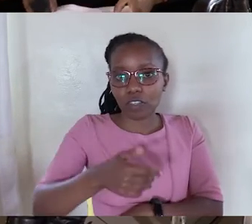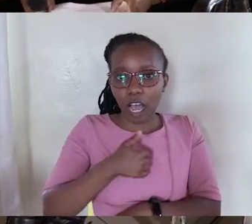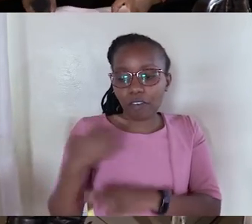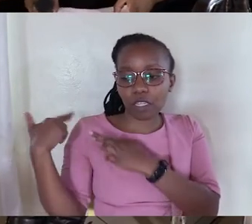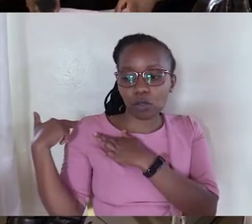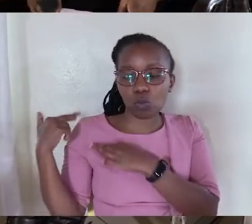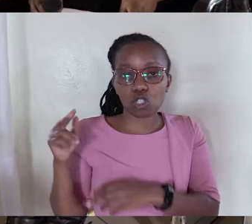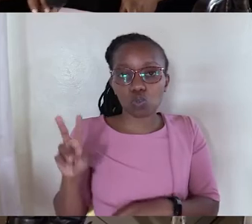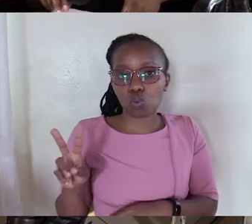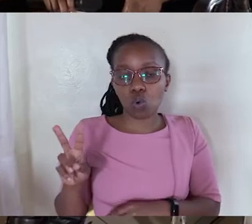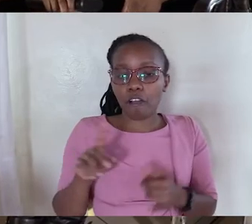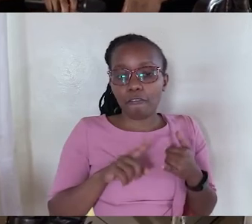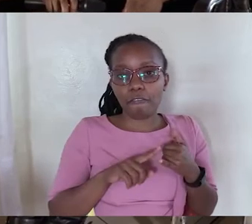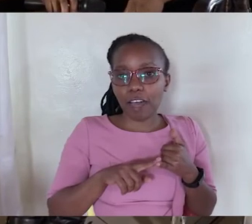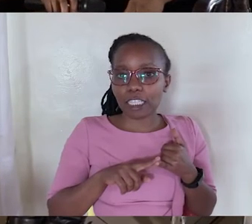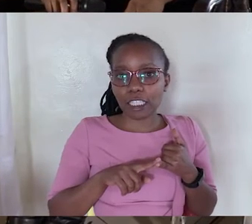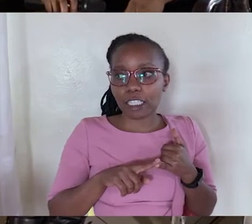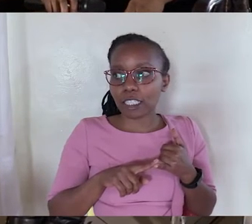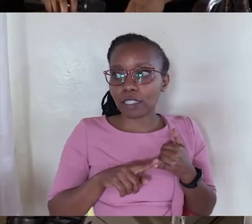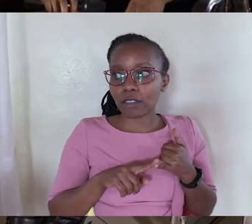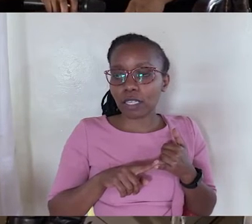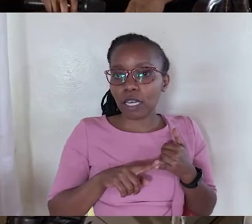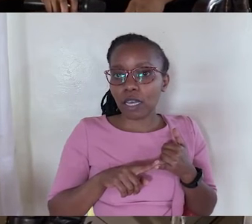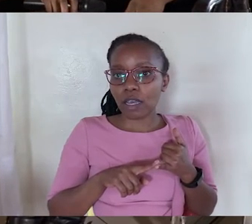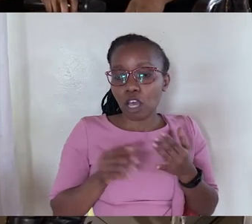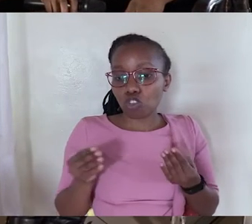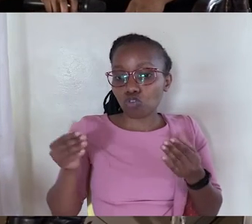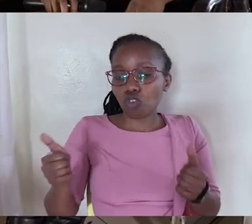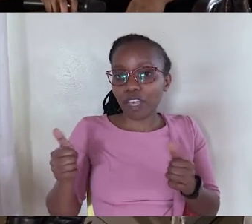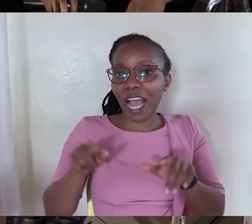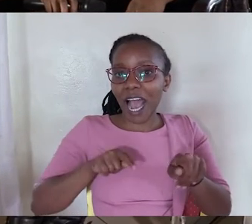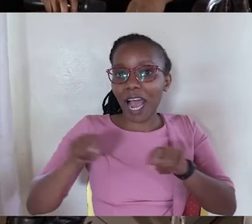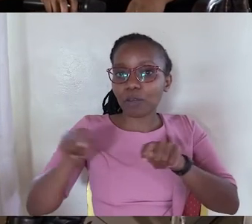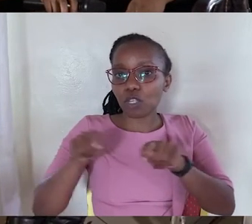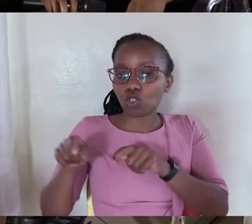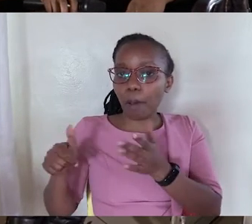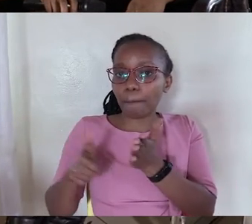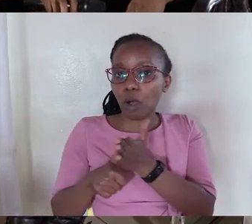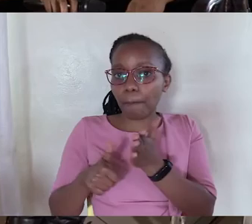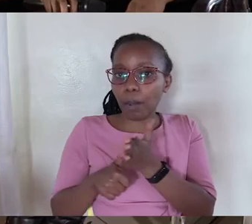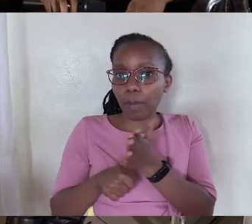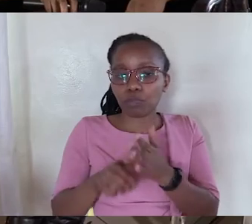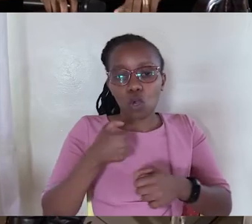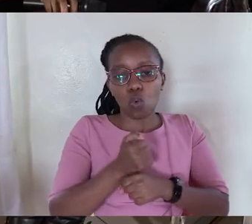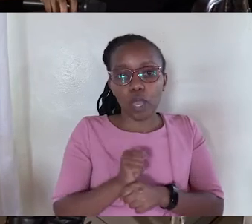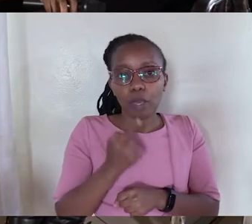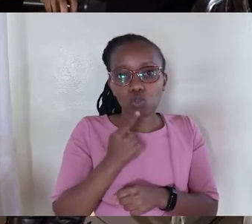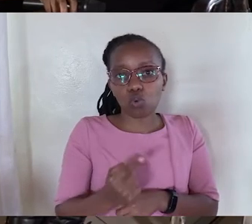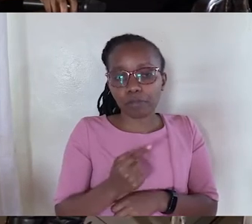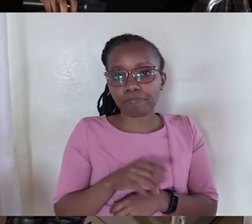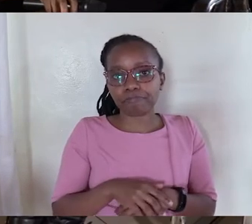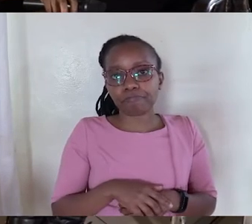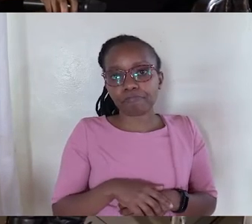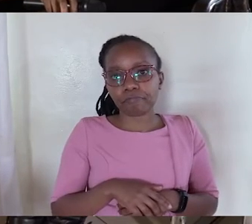mandates. The first one is redressing of maladministration. So we come in really heavily to try and ensure that these